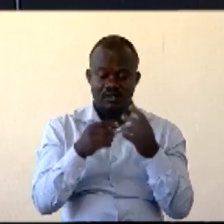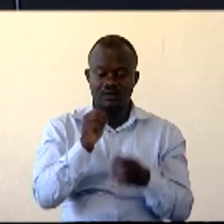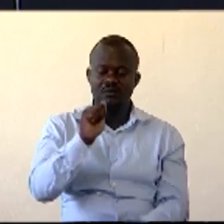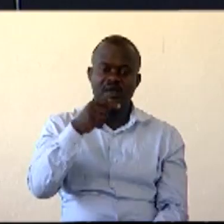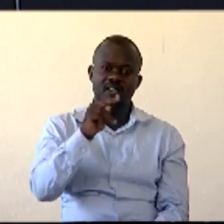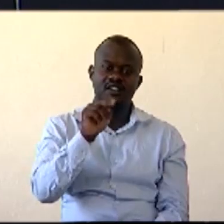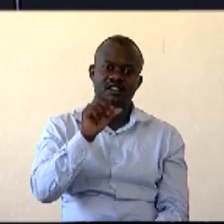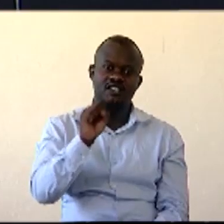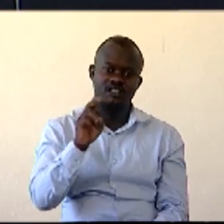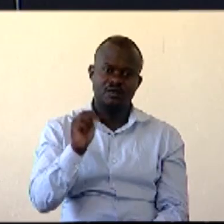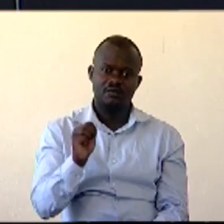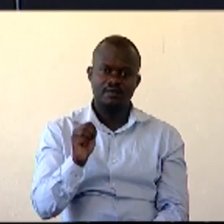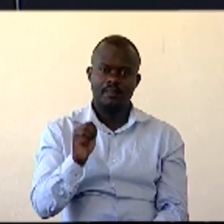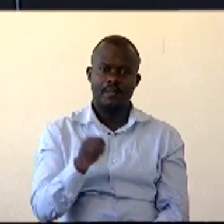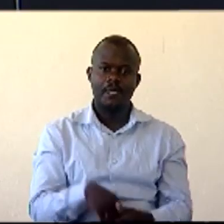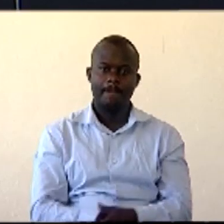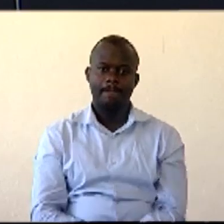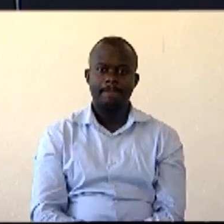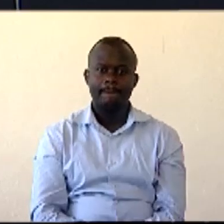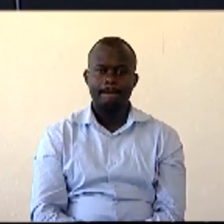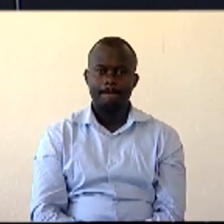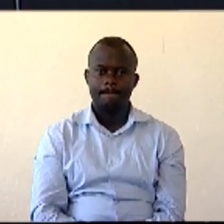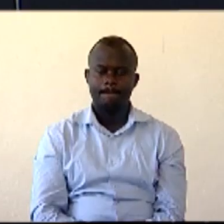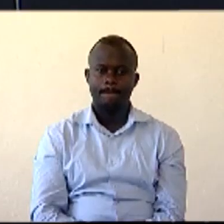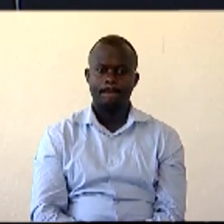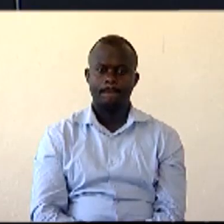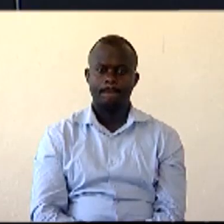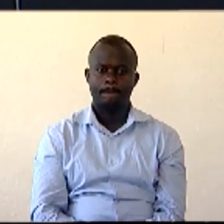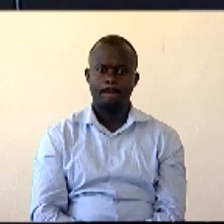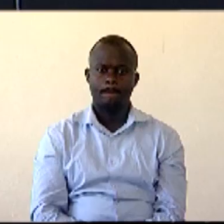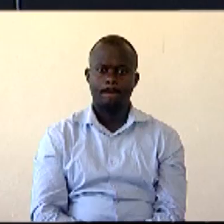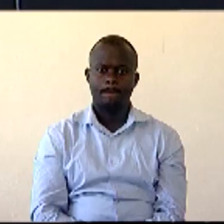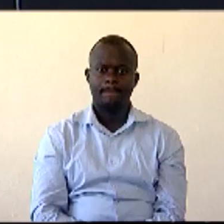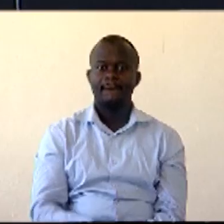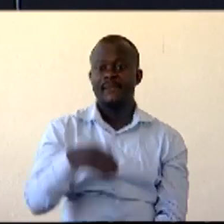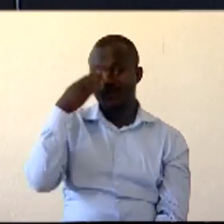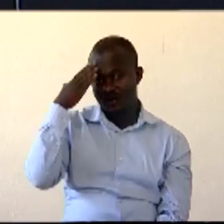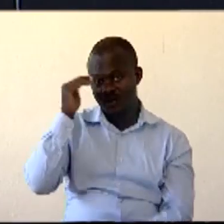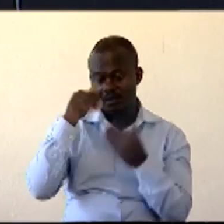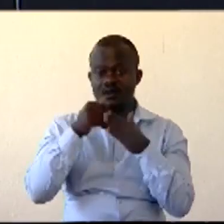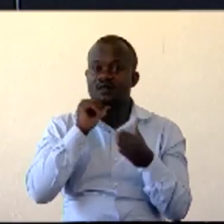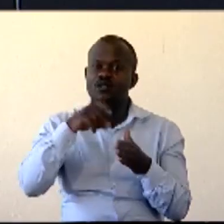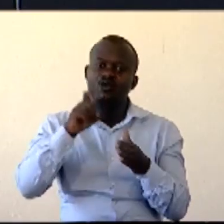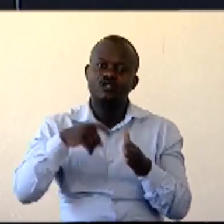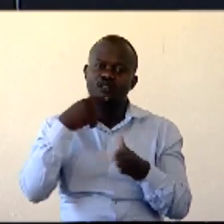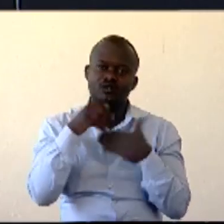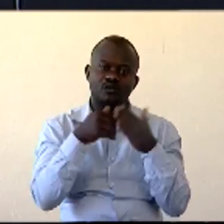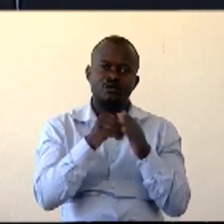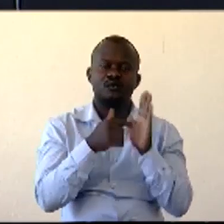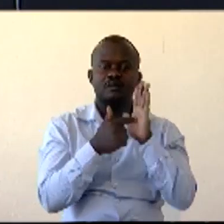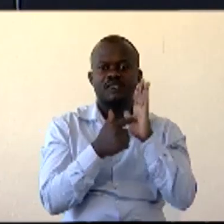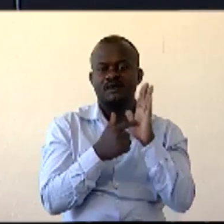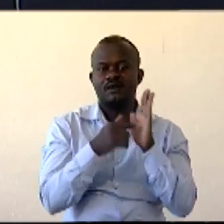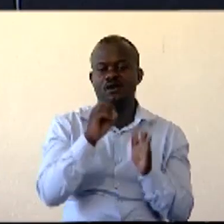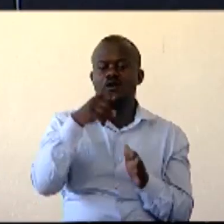chloride. Magnesium chloride. Why? We don't need to mention the